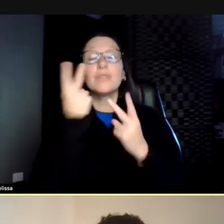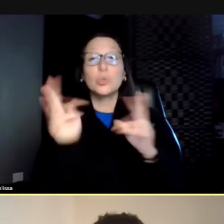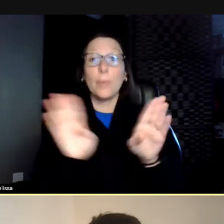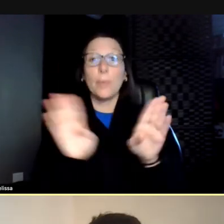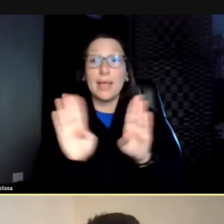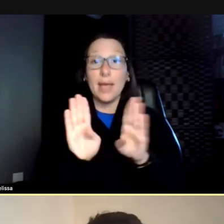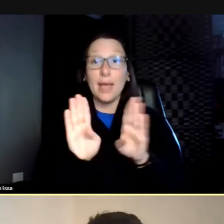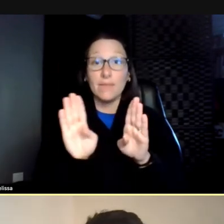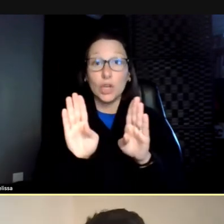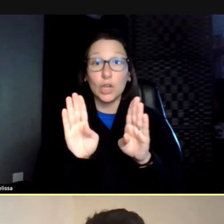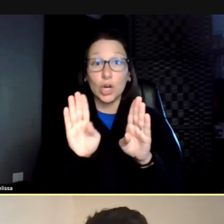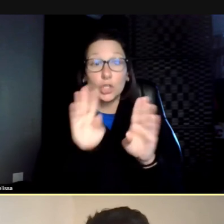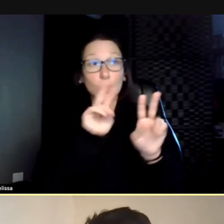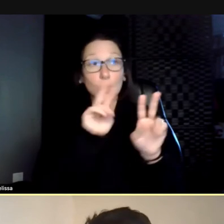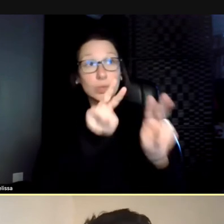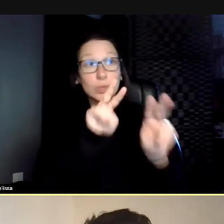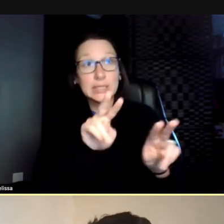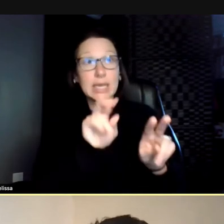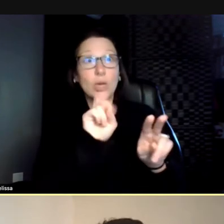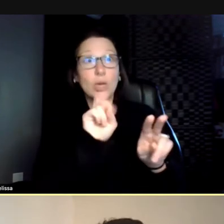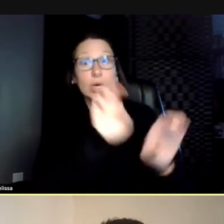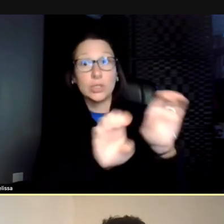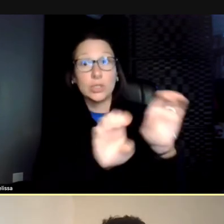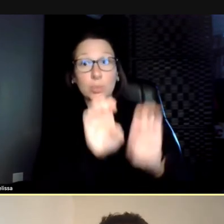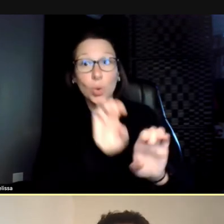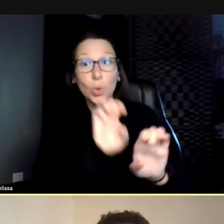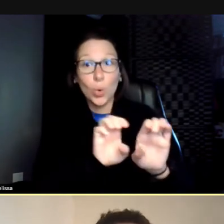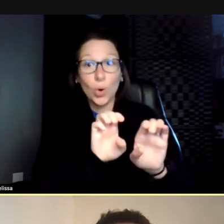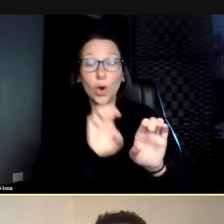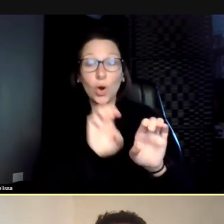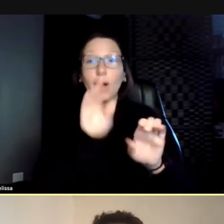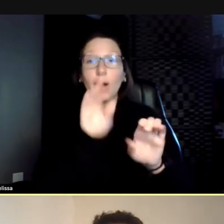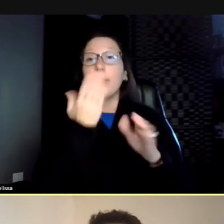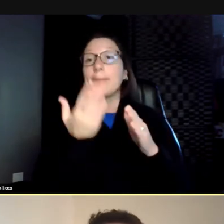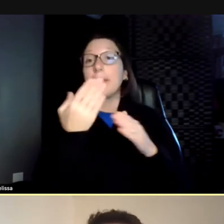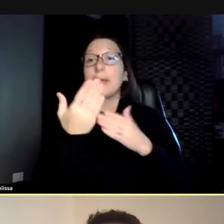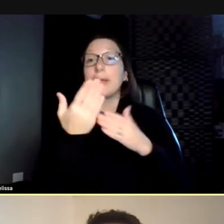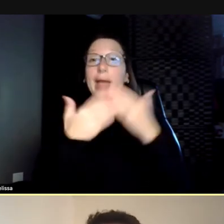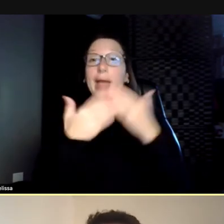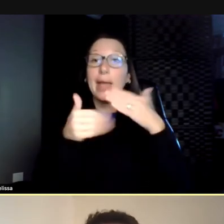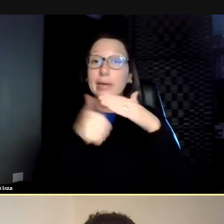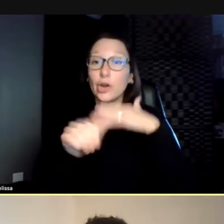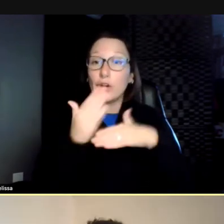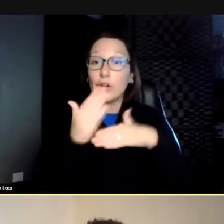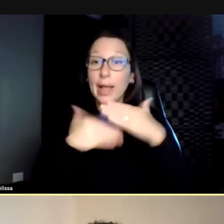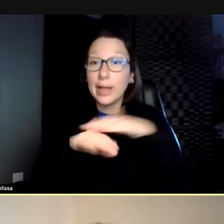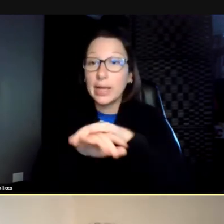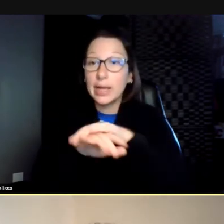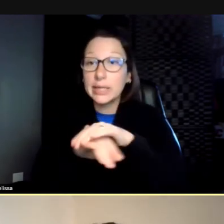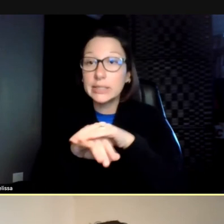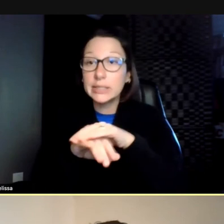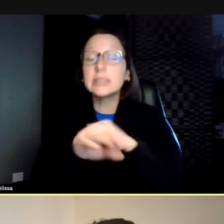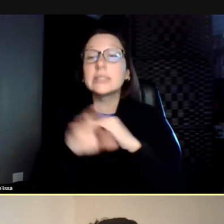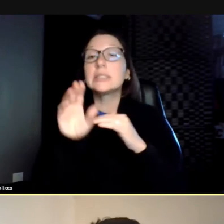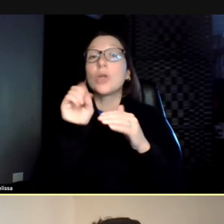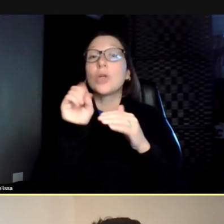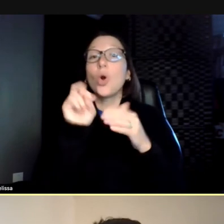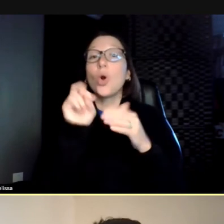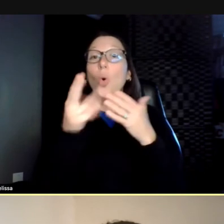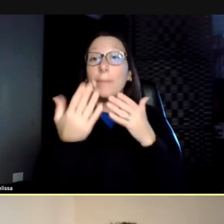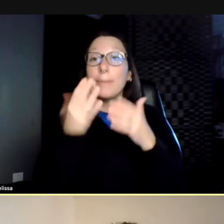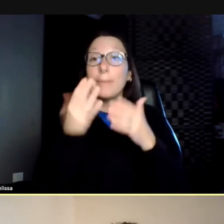while someone is in physical contact with them, whether it's hand under hand or maybe if the child is sitting on